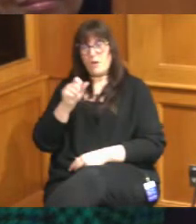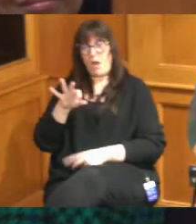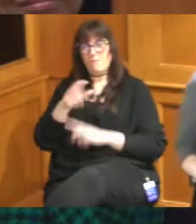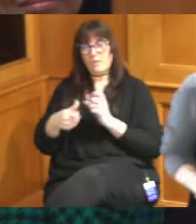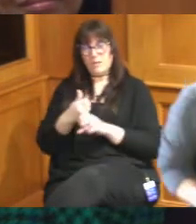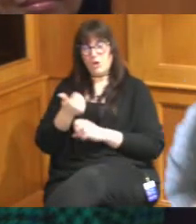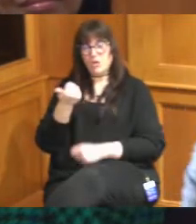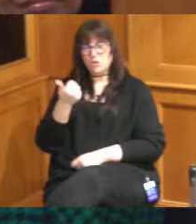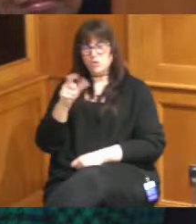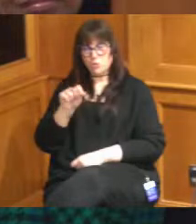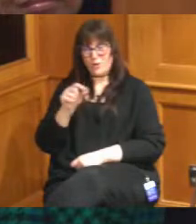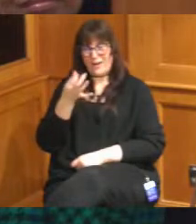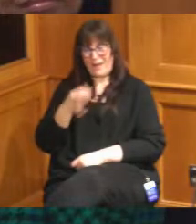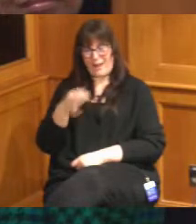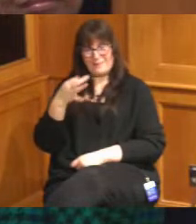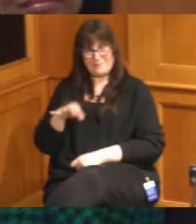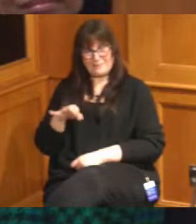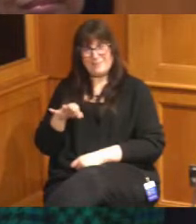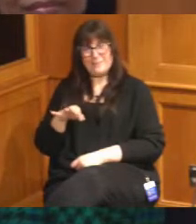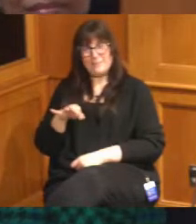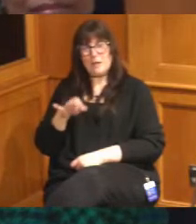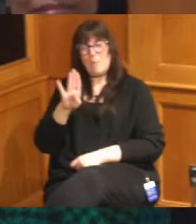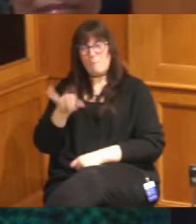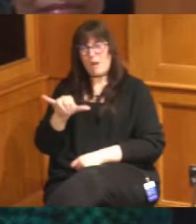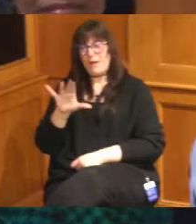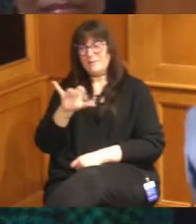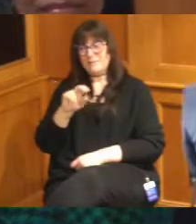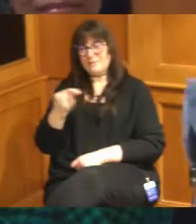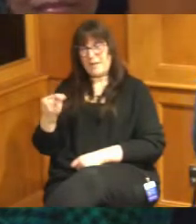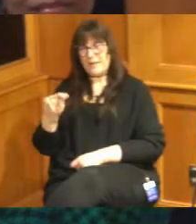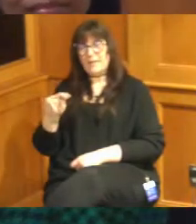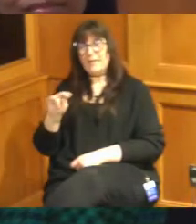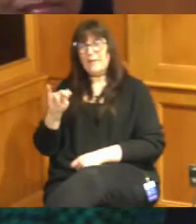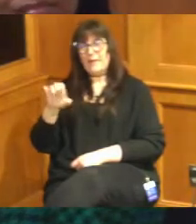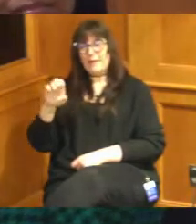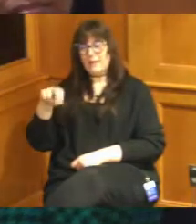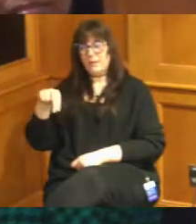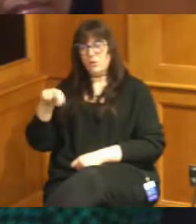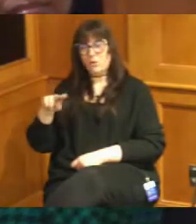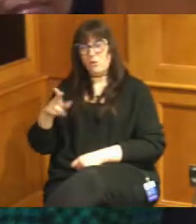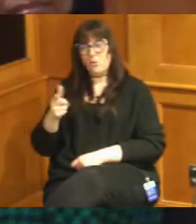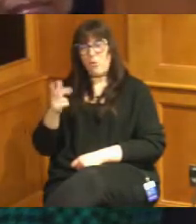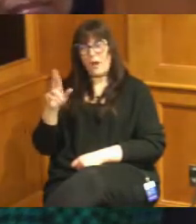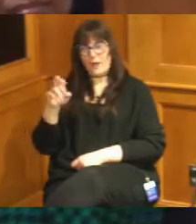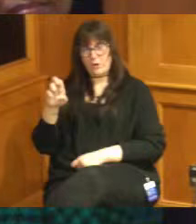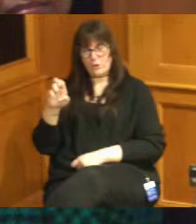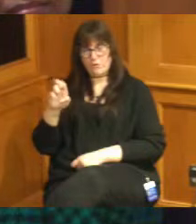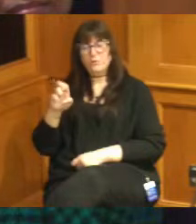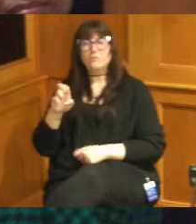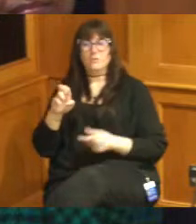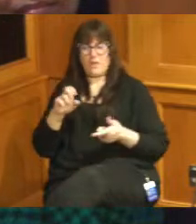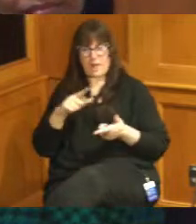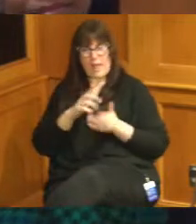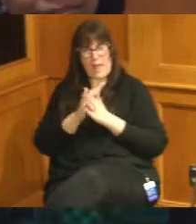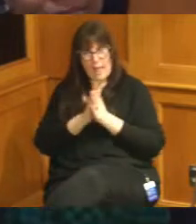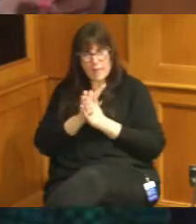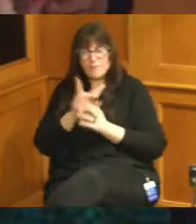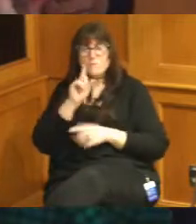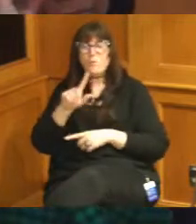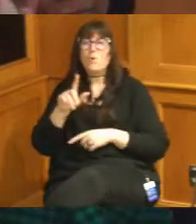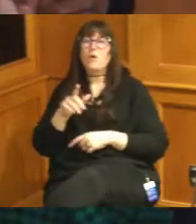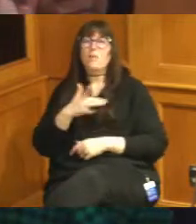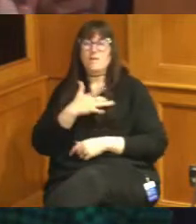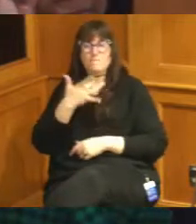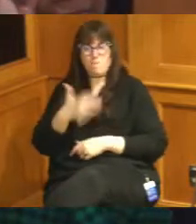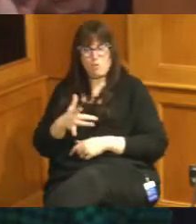Cincinnati Enquirer and is often referred to as a champion for children, acting as an advocate for some of the most vulnerable citizens in